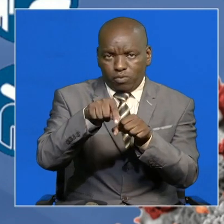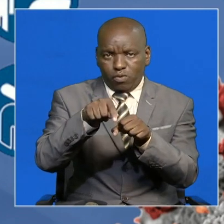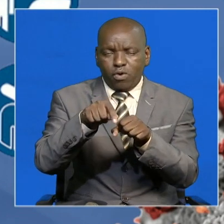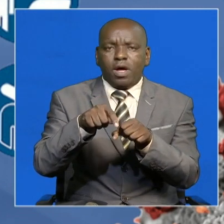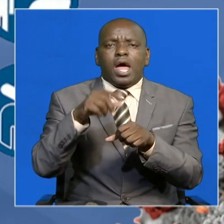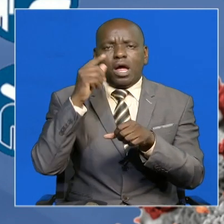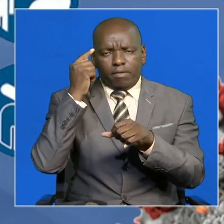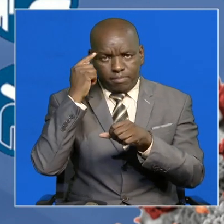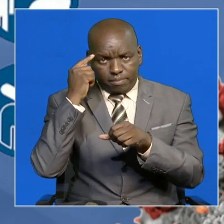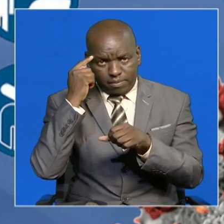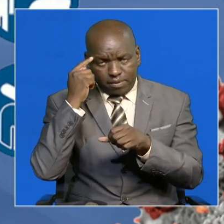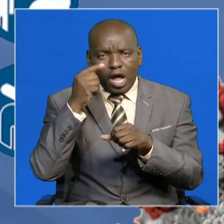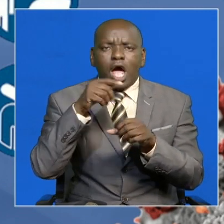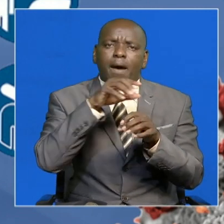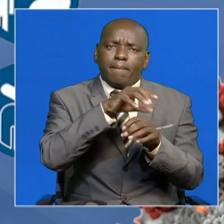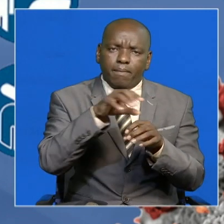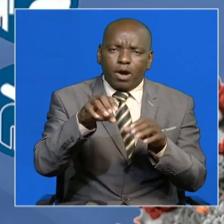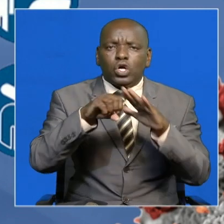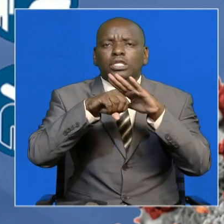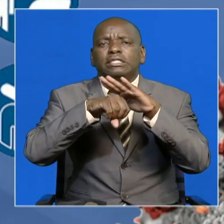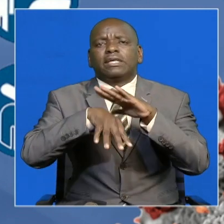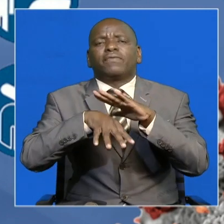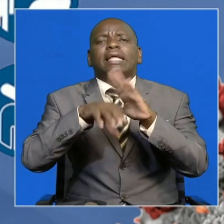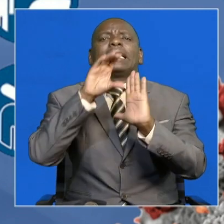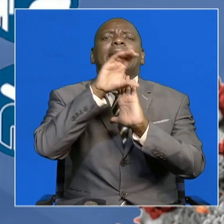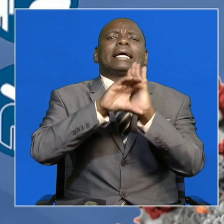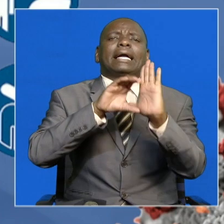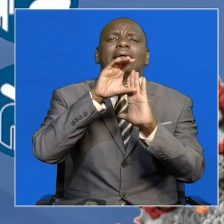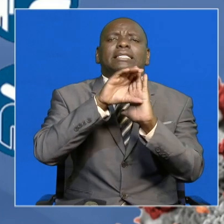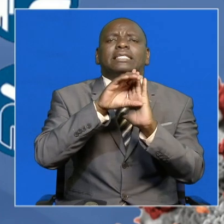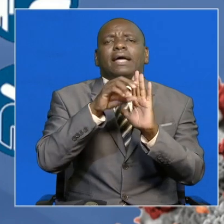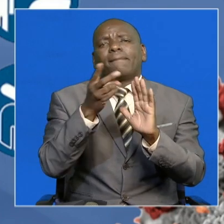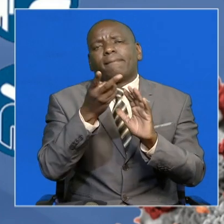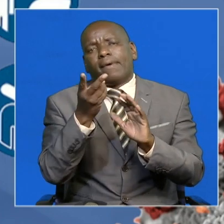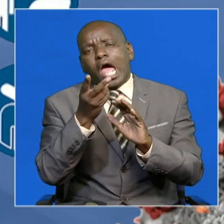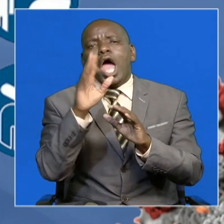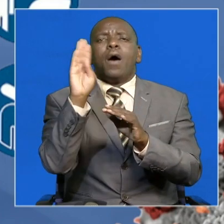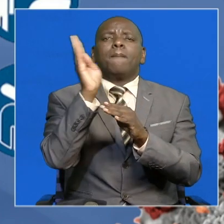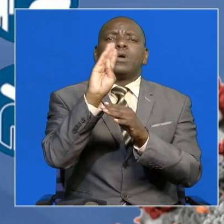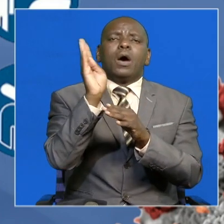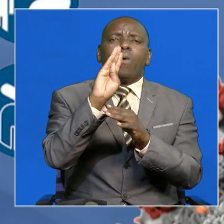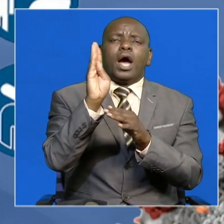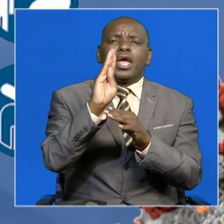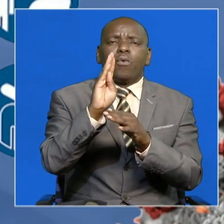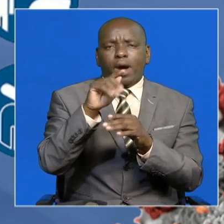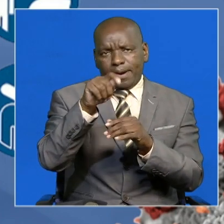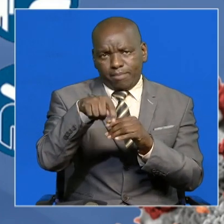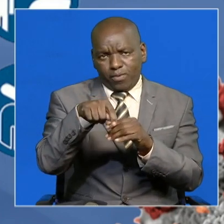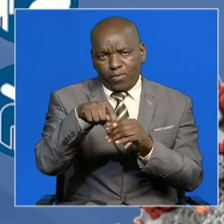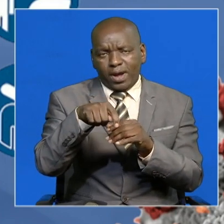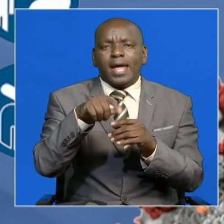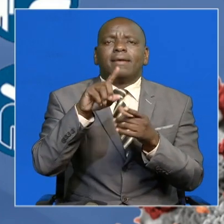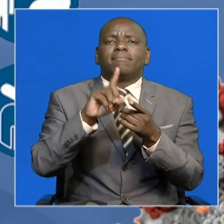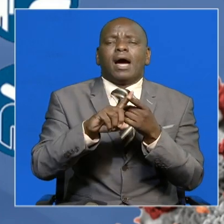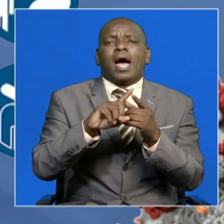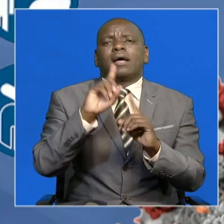however, that the provinces in the southern part of the country, such as the Bulawayo metropolitan province itself, seem